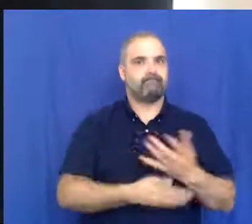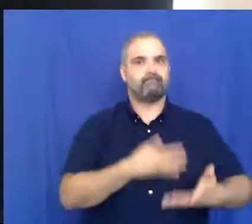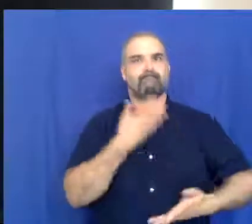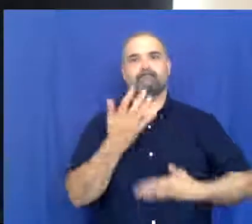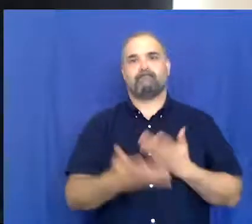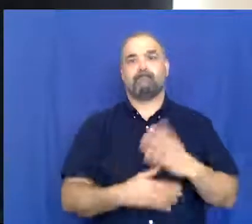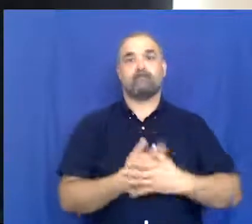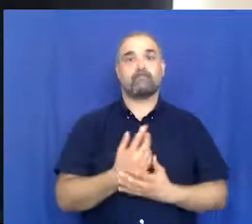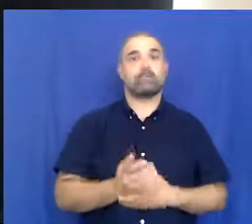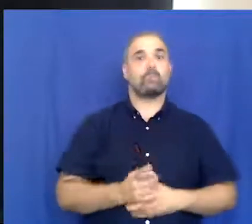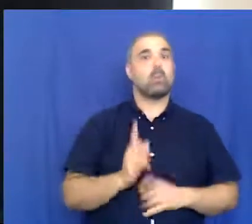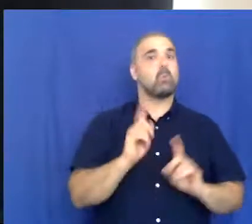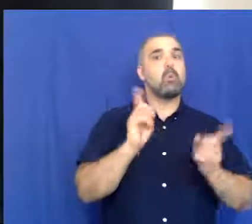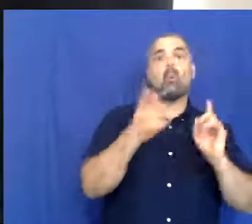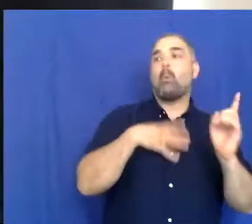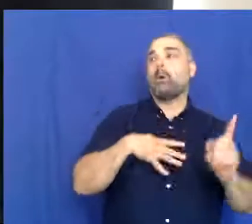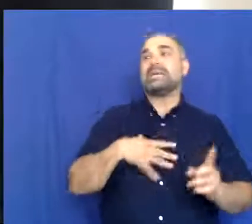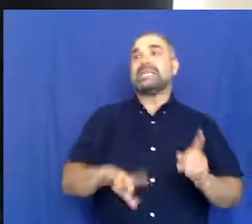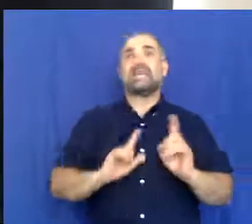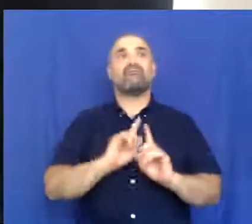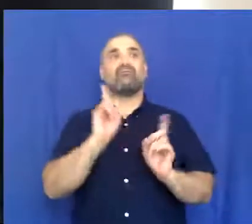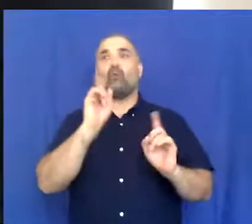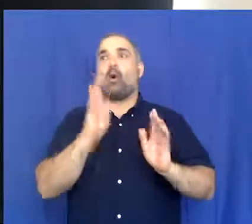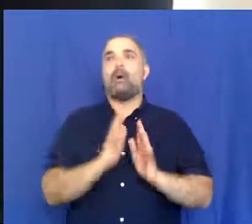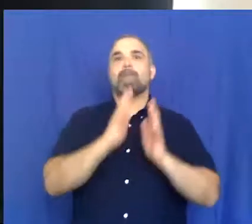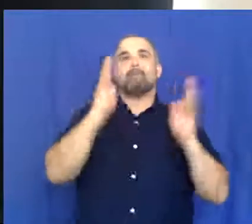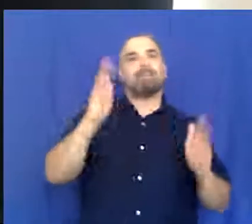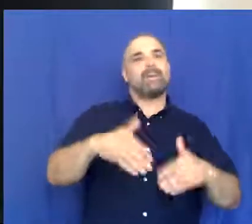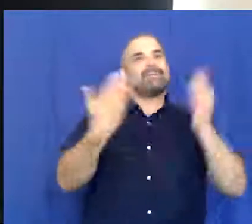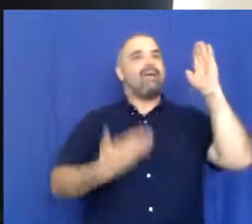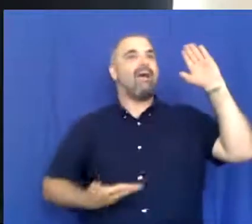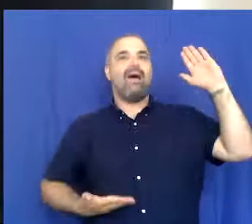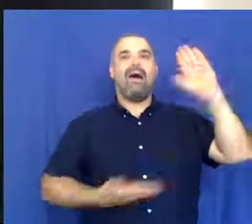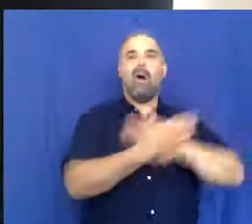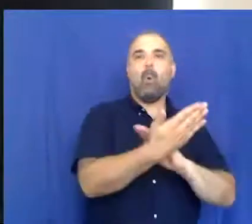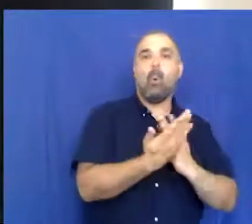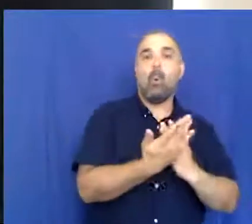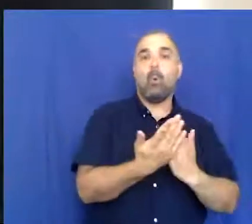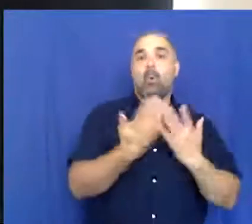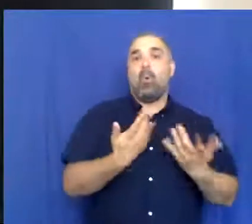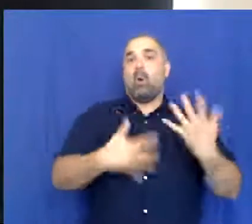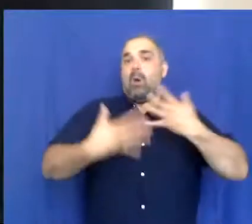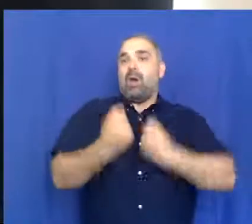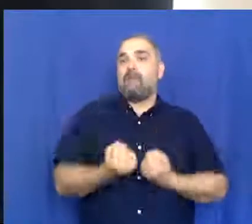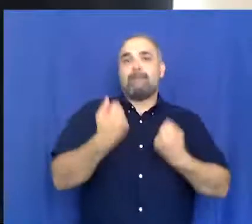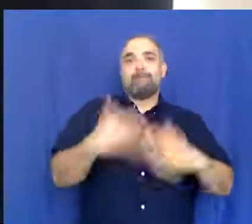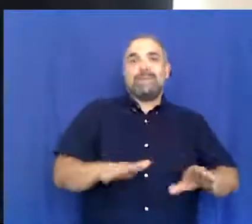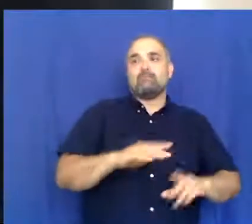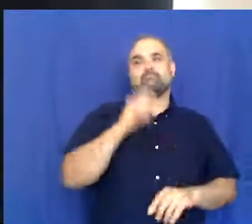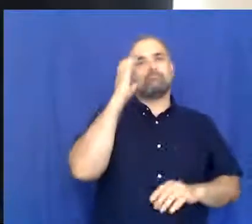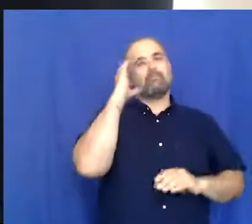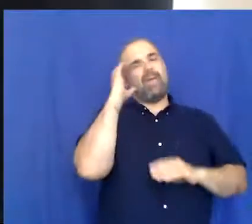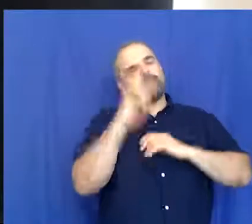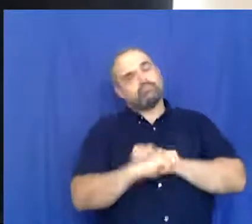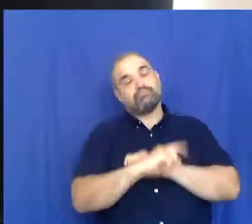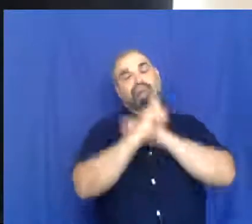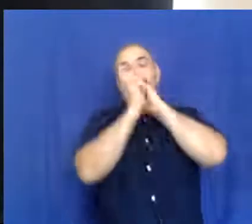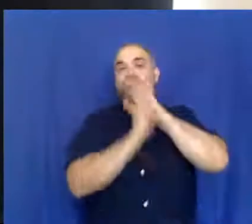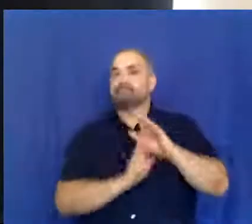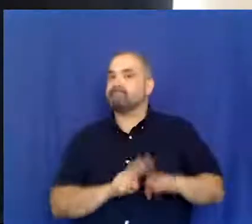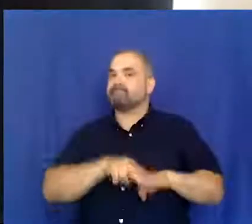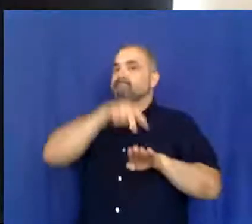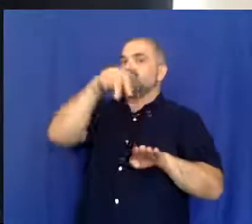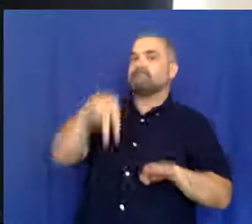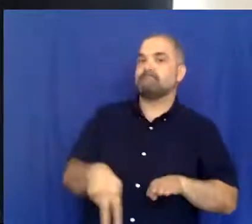Let's see. What do we need for our big day out? Now we've got out of